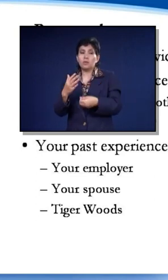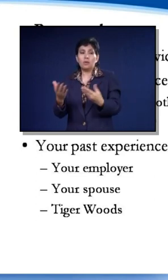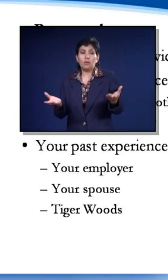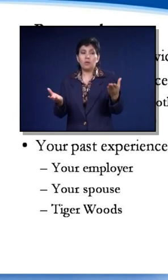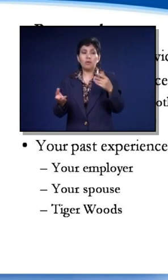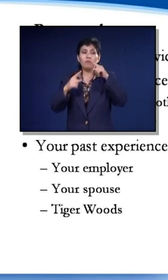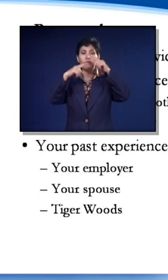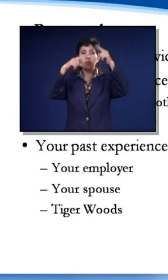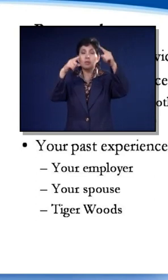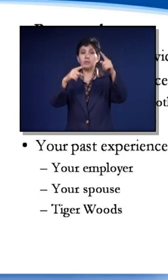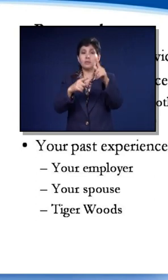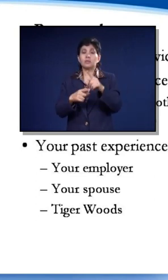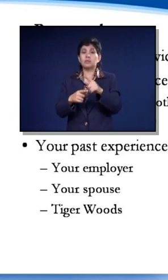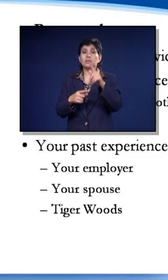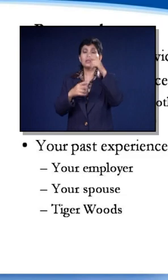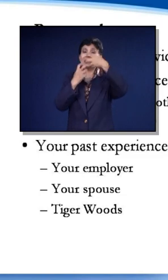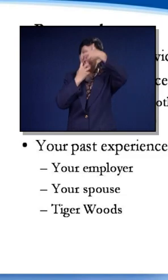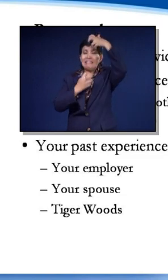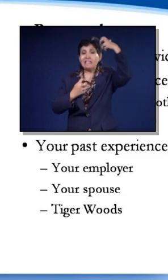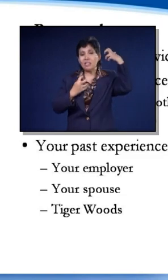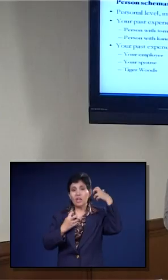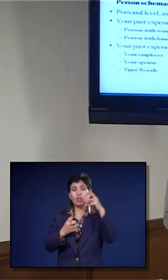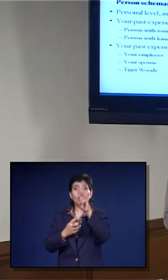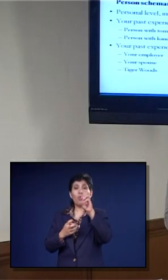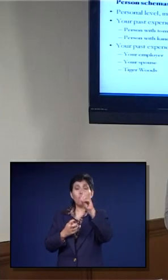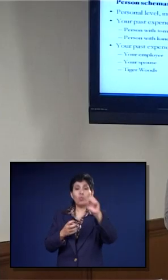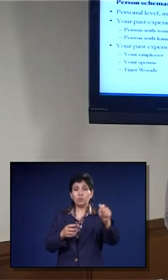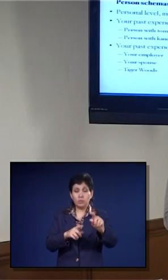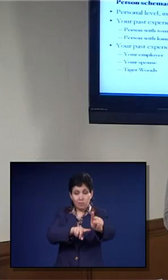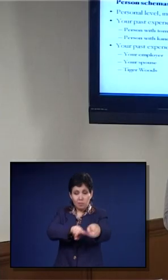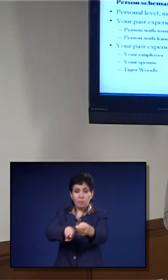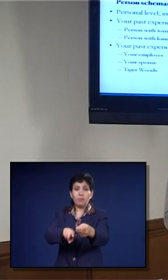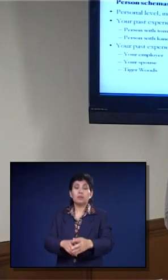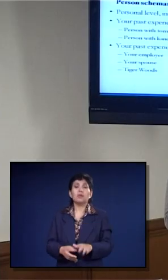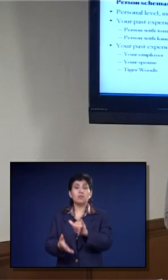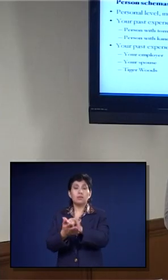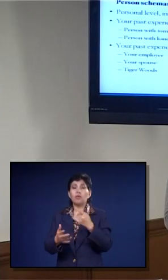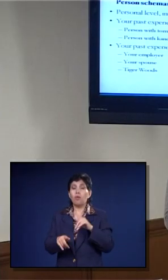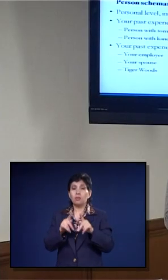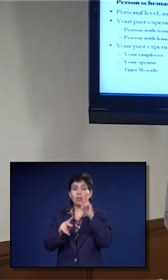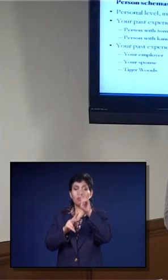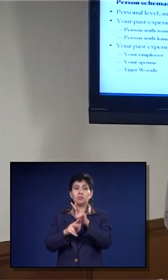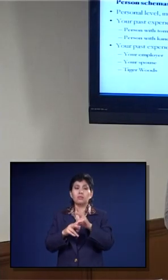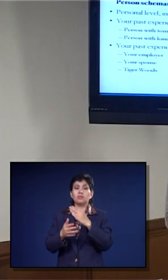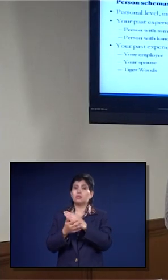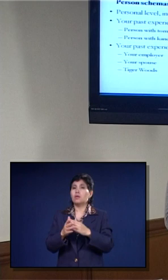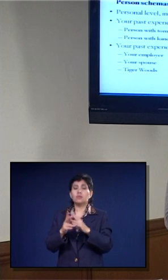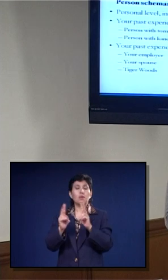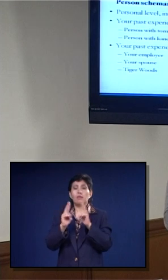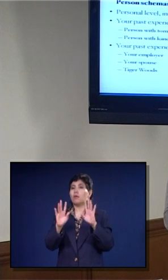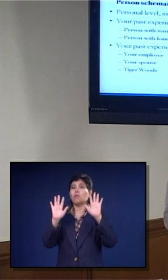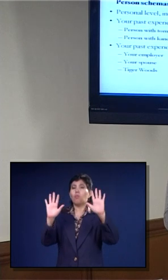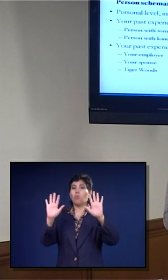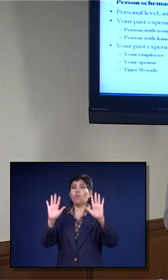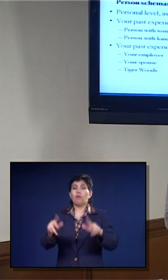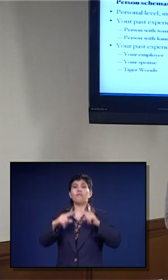have today, it's Tiger Woods. Have you changed your schema? So in the past, people see Tiger Woods as someone as the golfer,